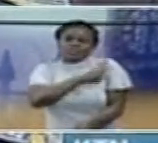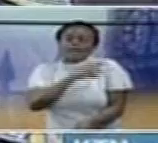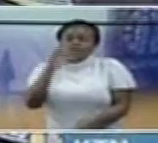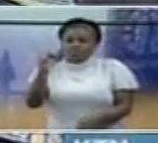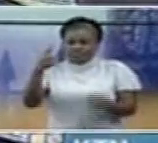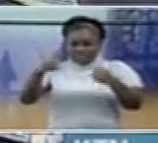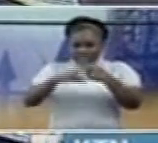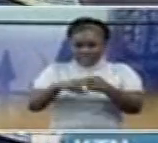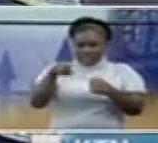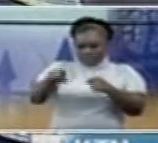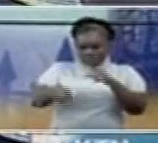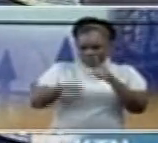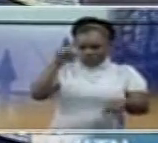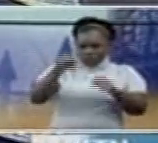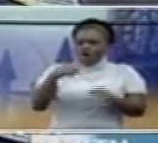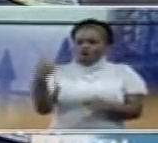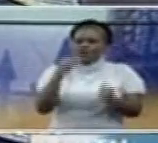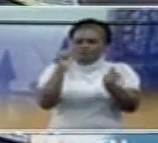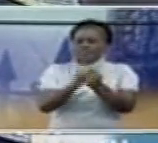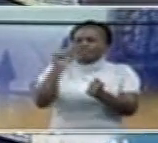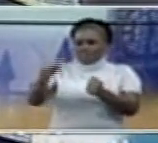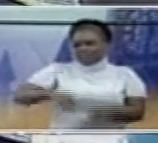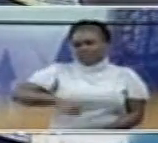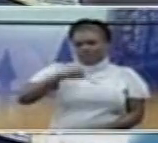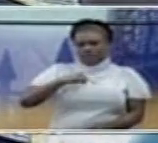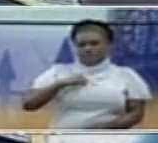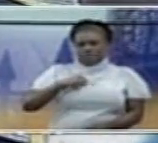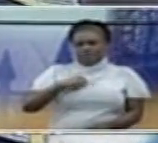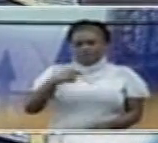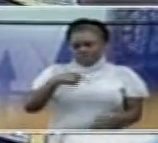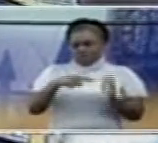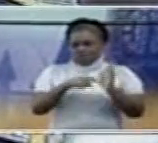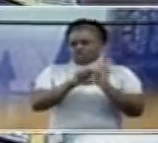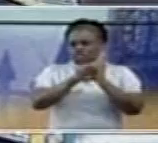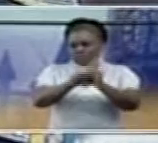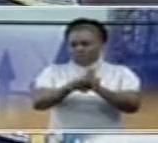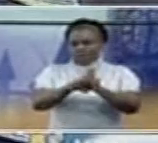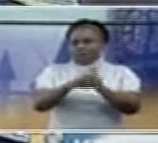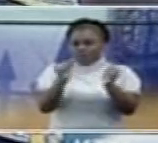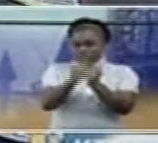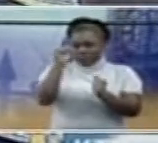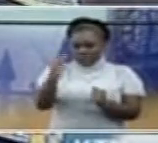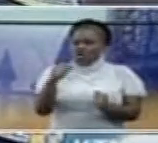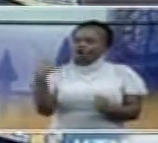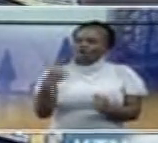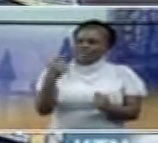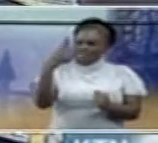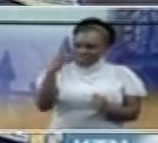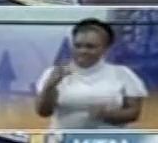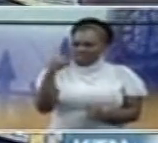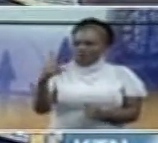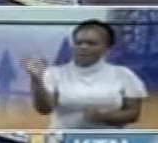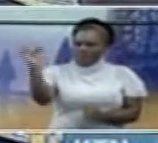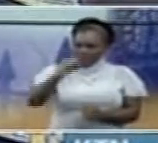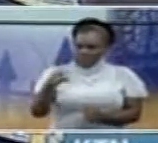59 cases which were sampled. Only 15 babies survived. Let me give you further figures of this. Of these 15, only 31 of them